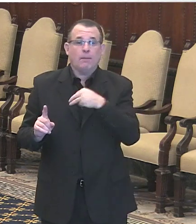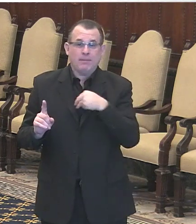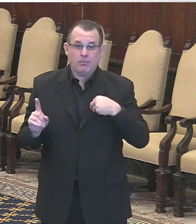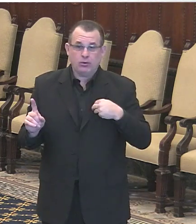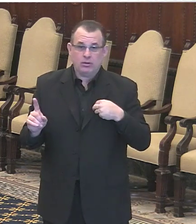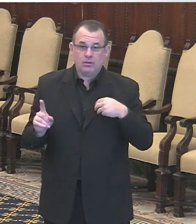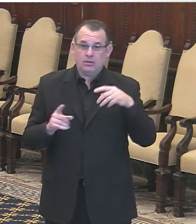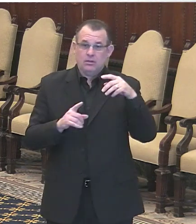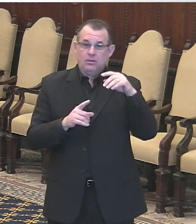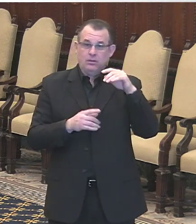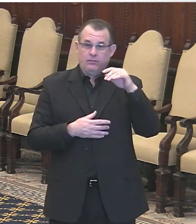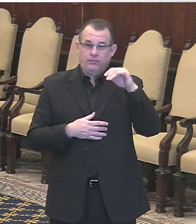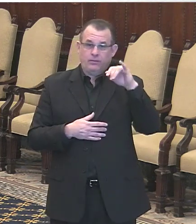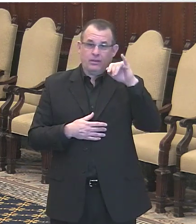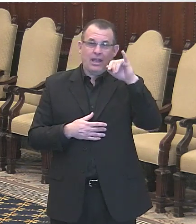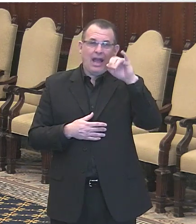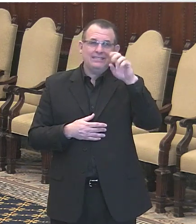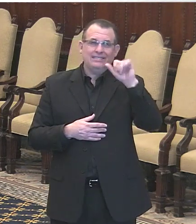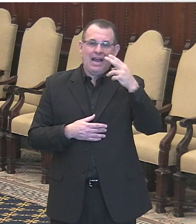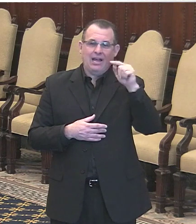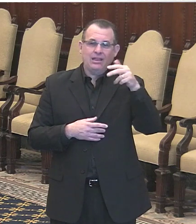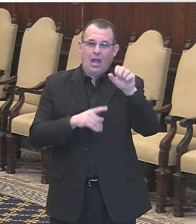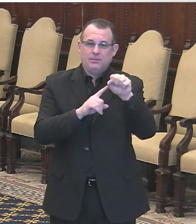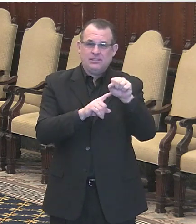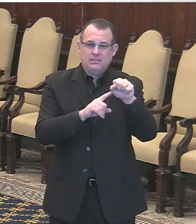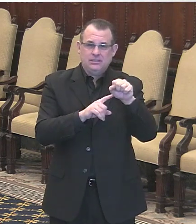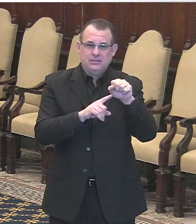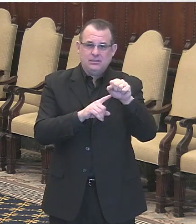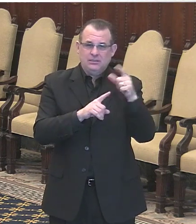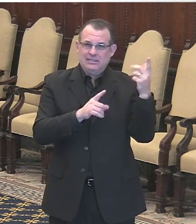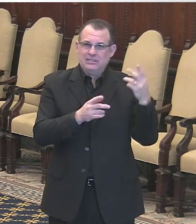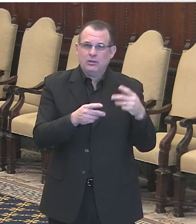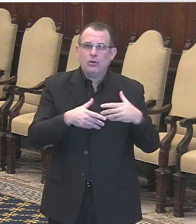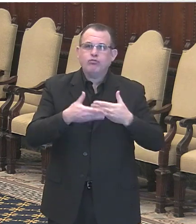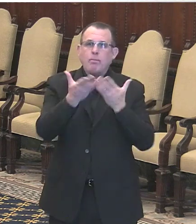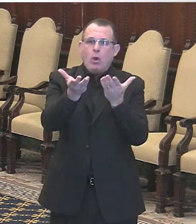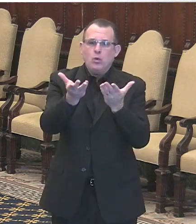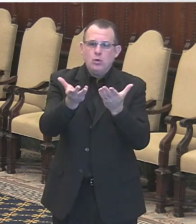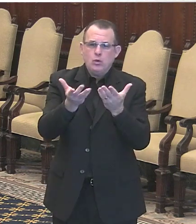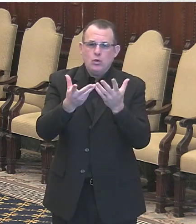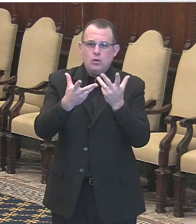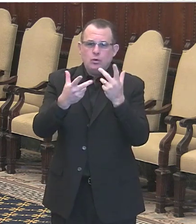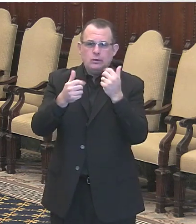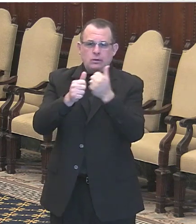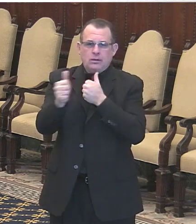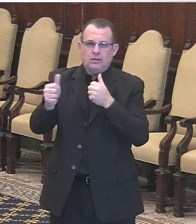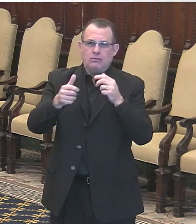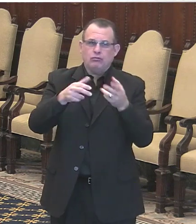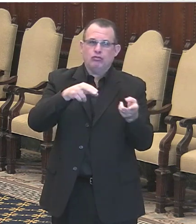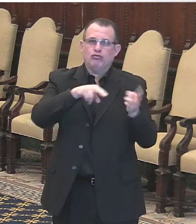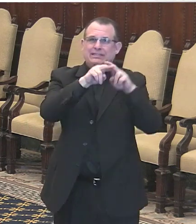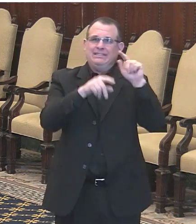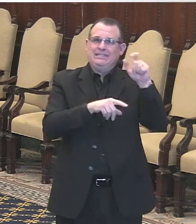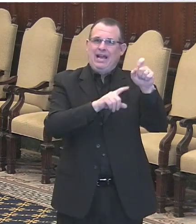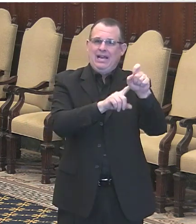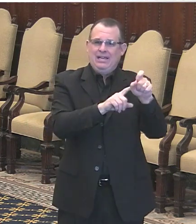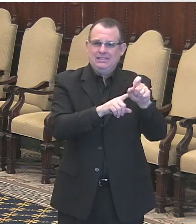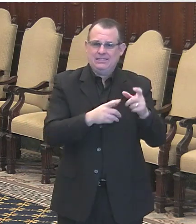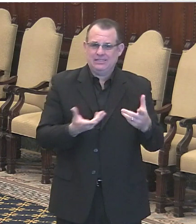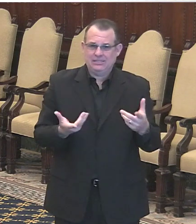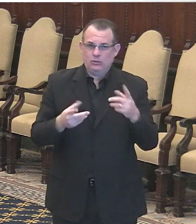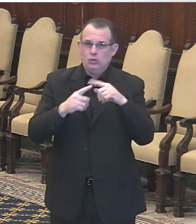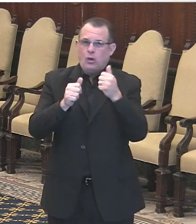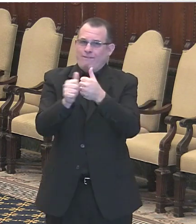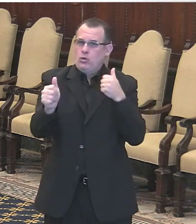of proposals to avoid raising taxes, he says, and one of them is to redirect money that